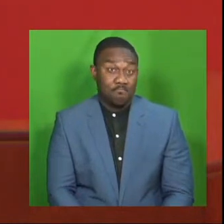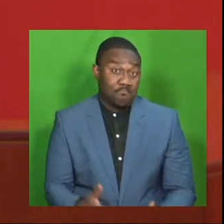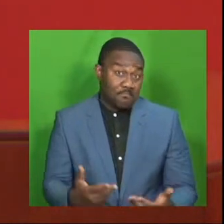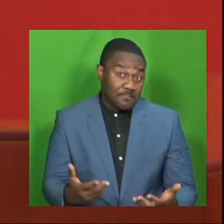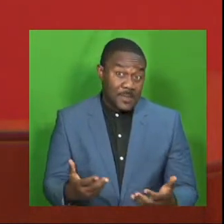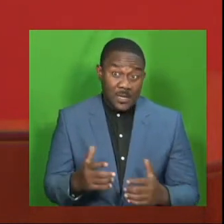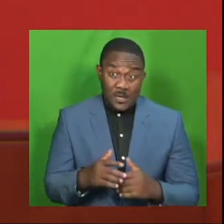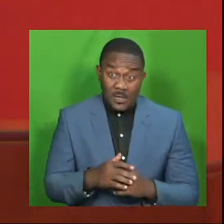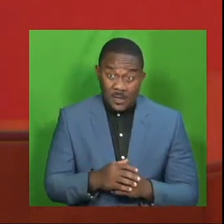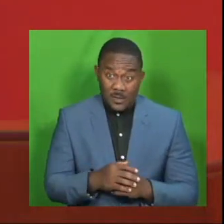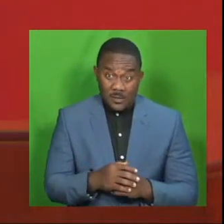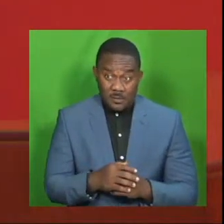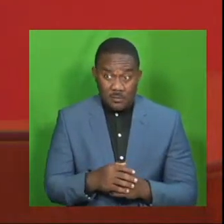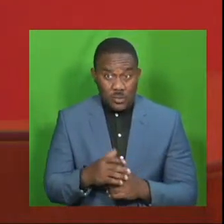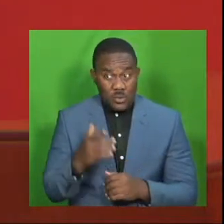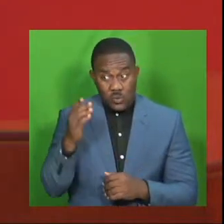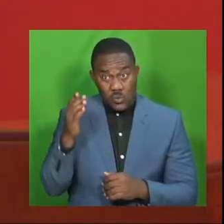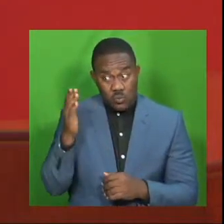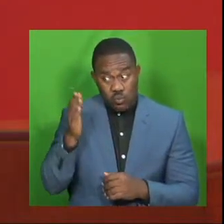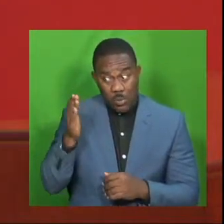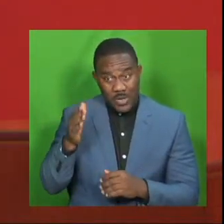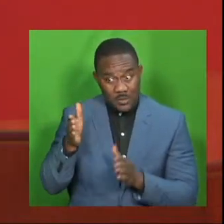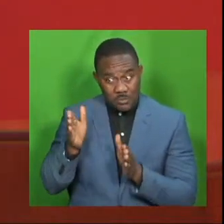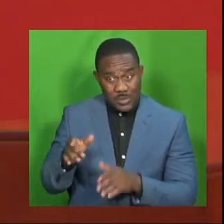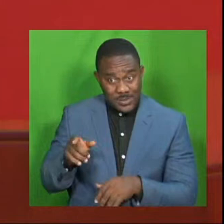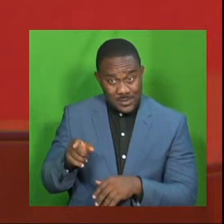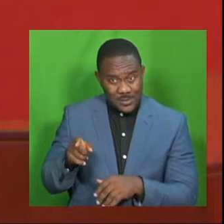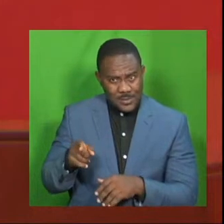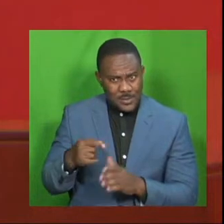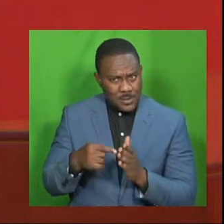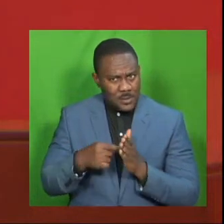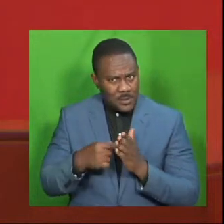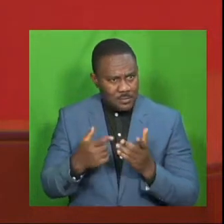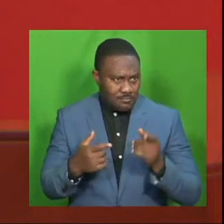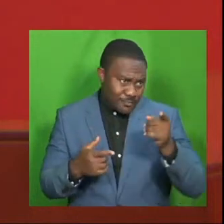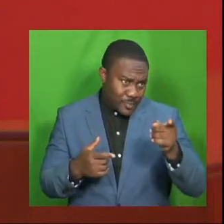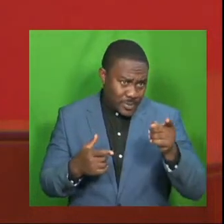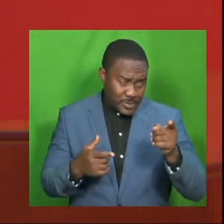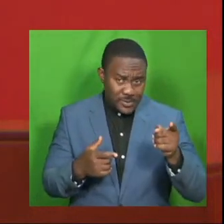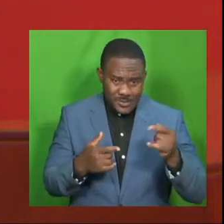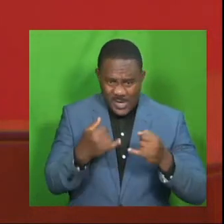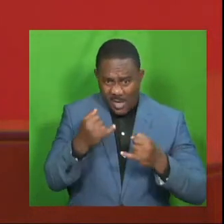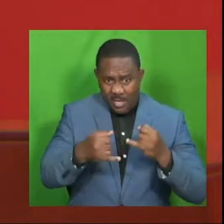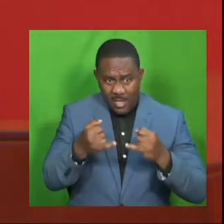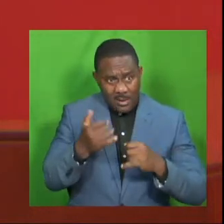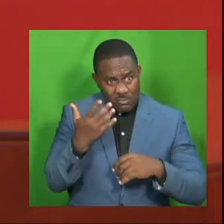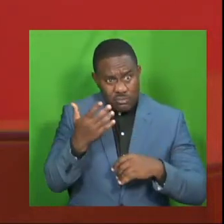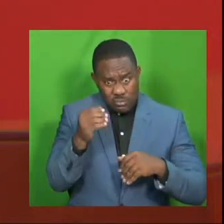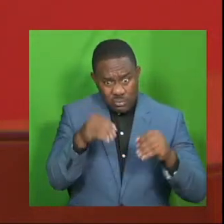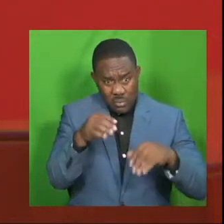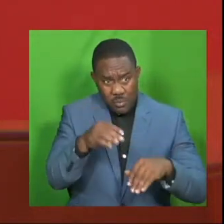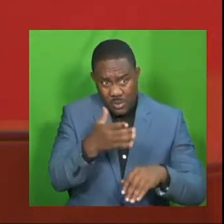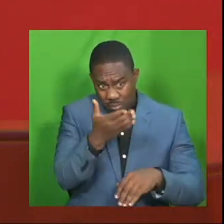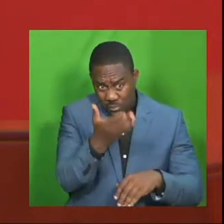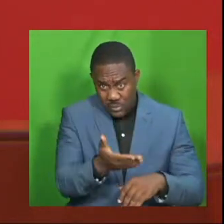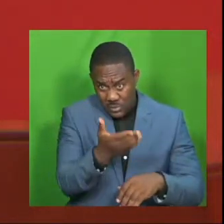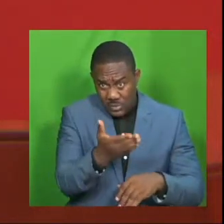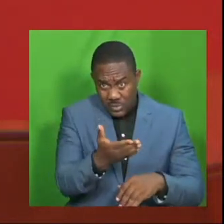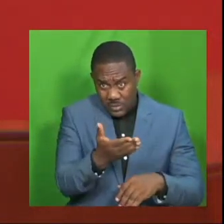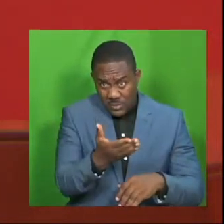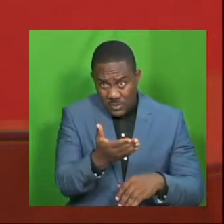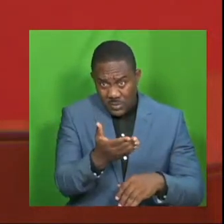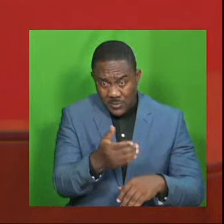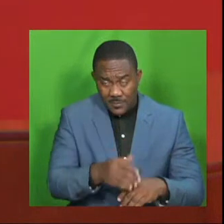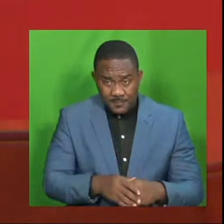request of the maker of the statement and the concluding remarks of the Chief